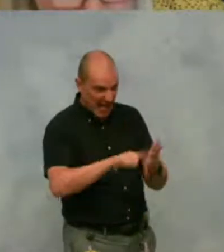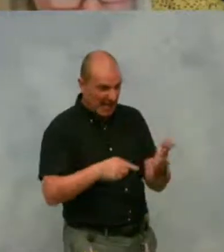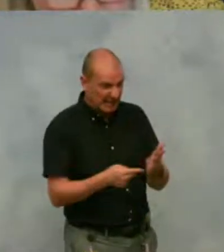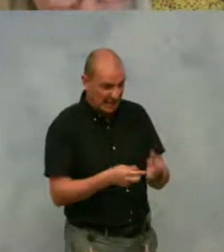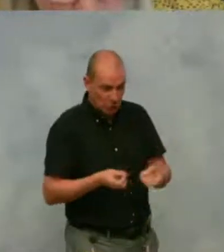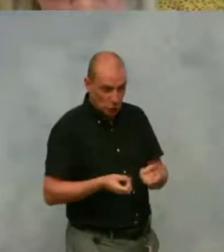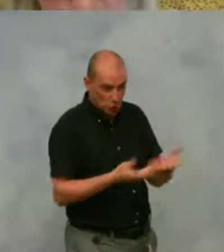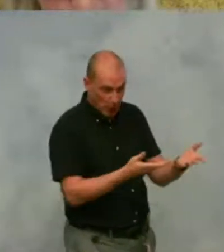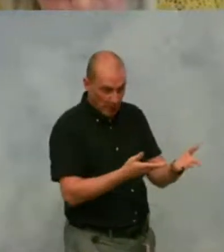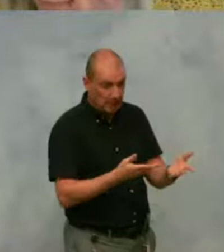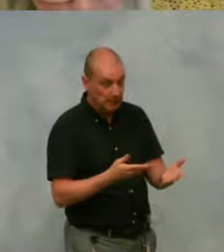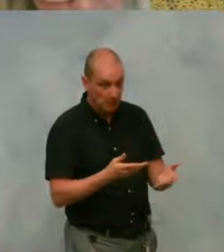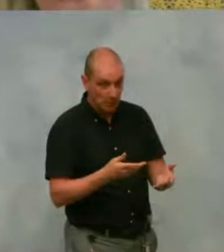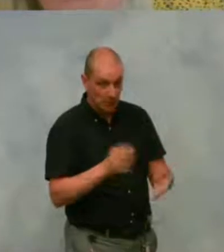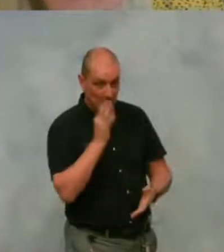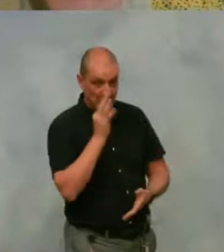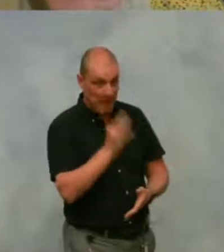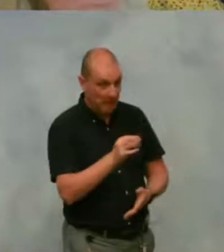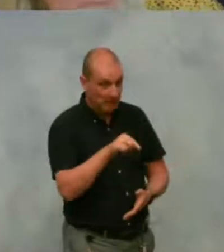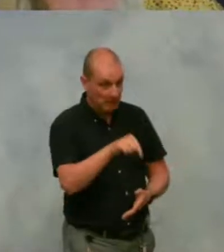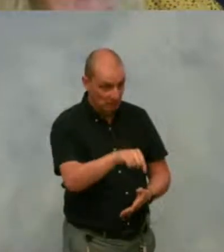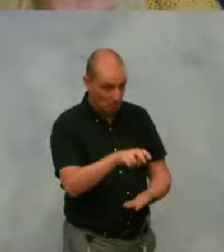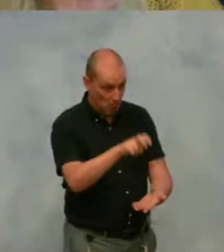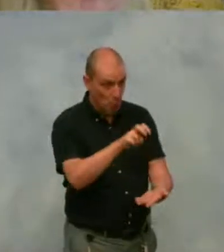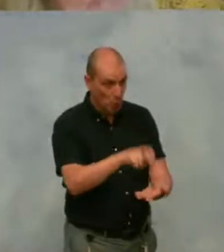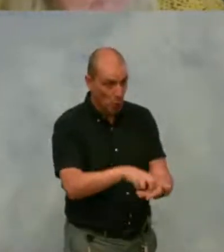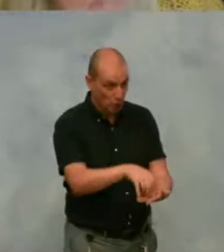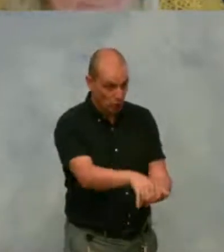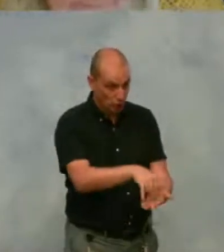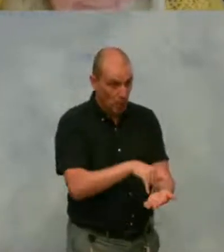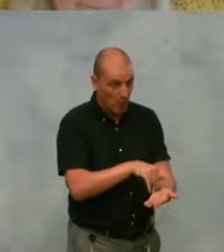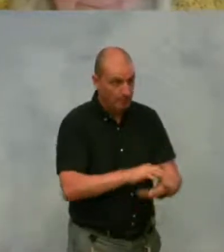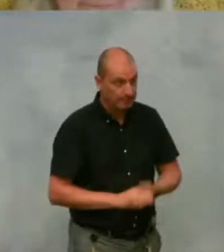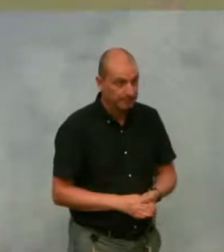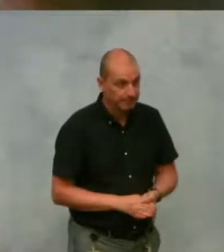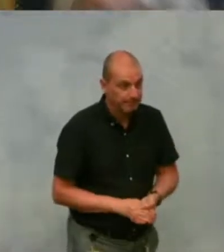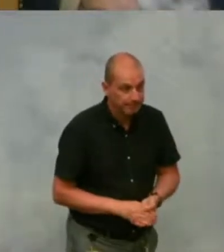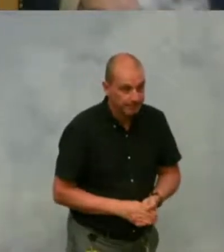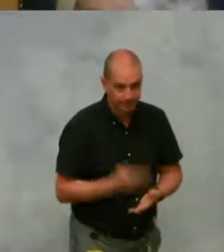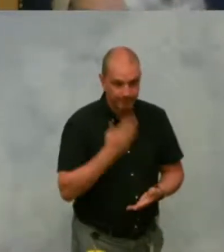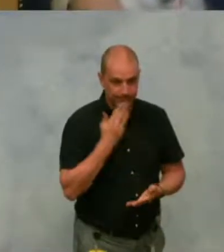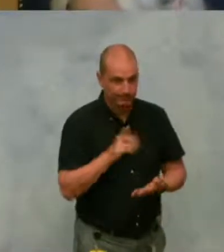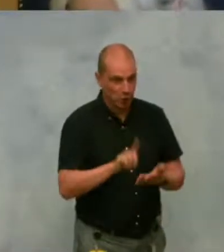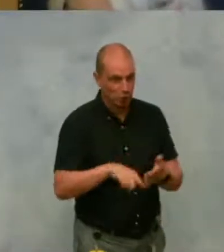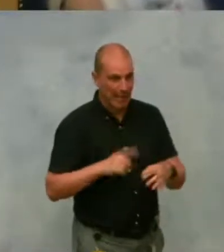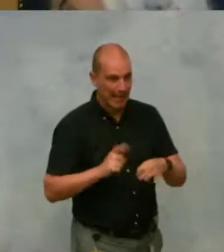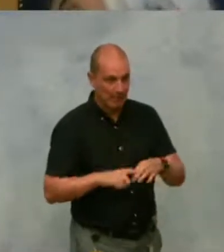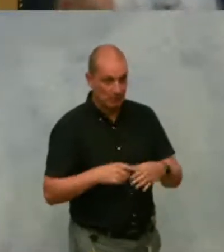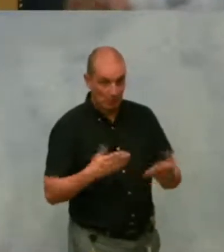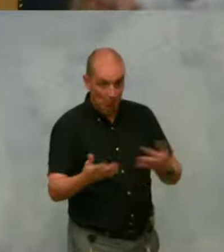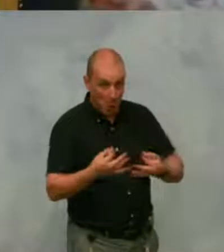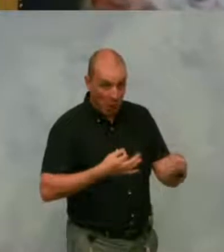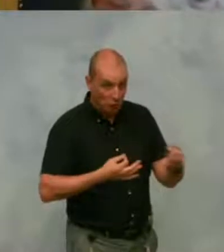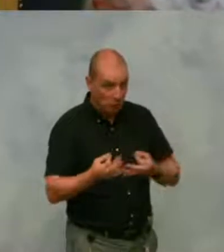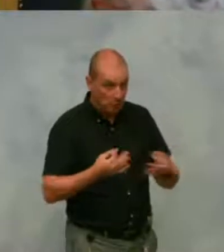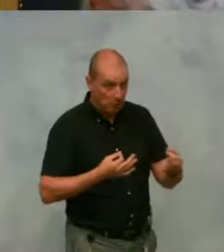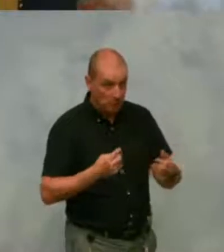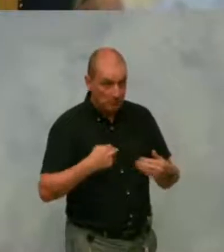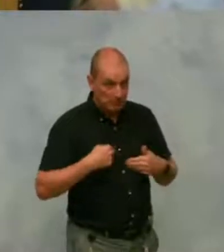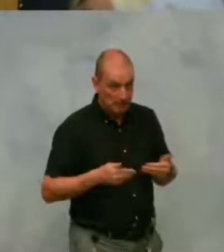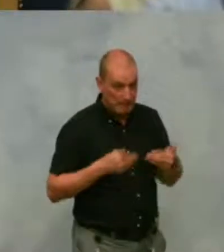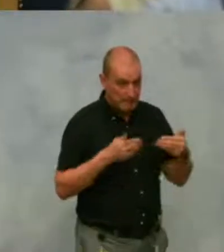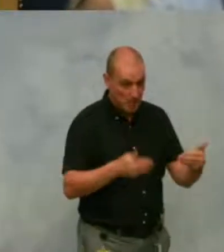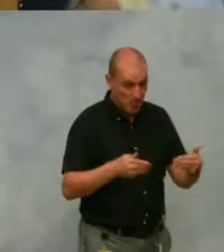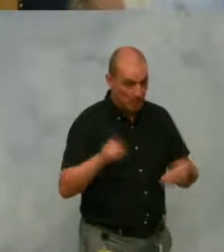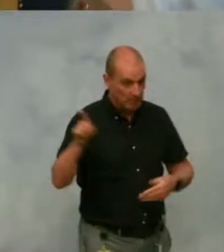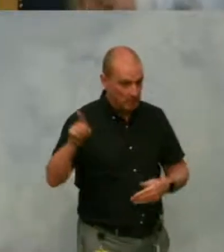that the position's noted. Thank you. Thanks, Jackie. Any questions? No, I'll move the report.